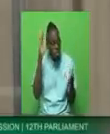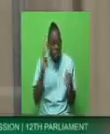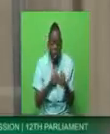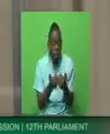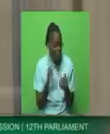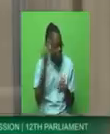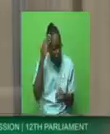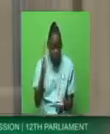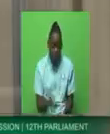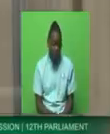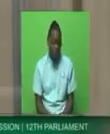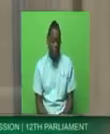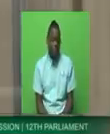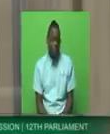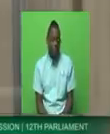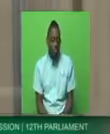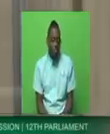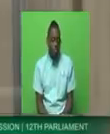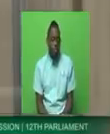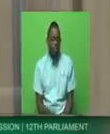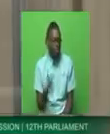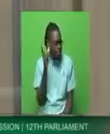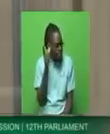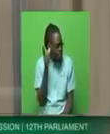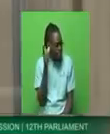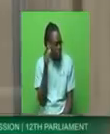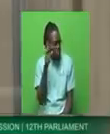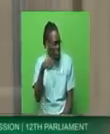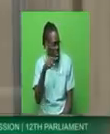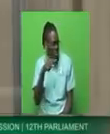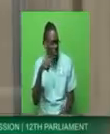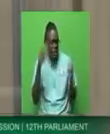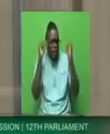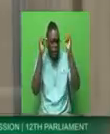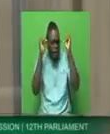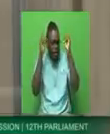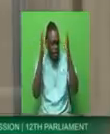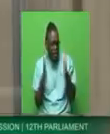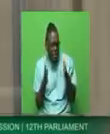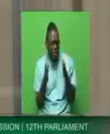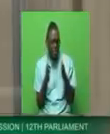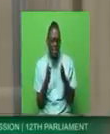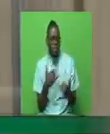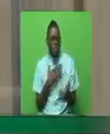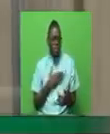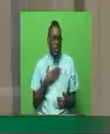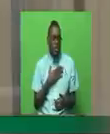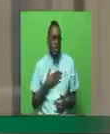fact, listening to this honorable minister was a painful exercise. A painful exercise, Madam